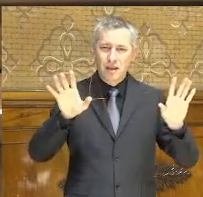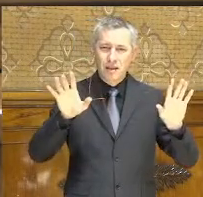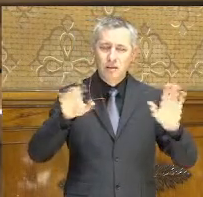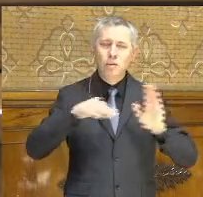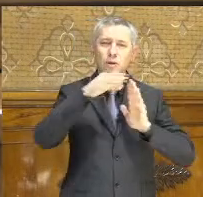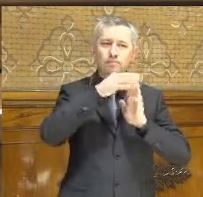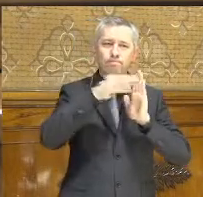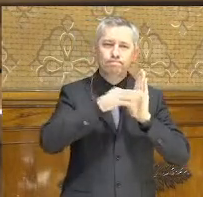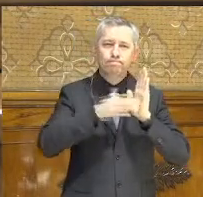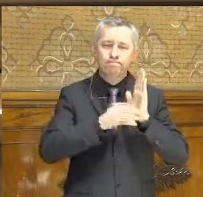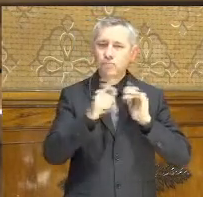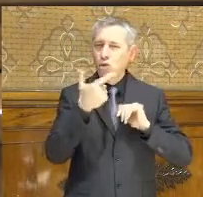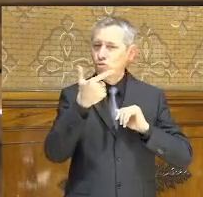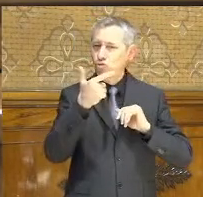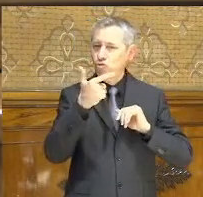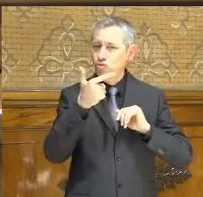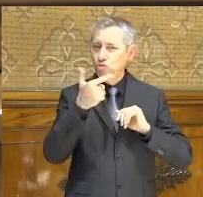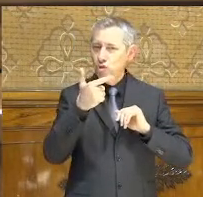unconditional hospitality.